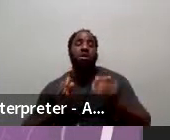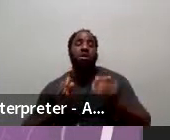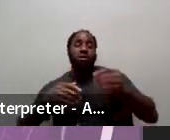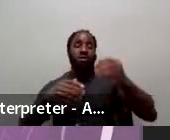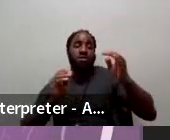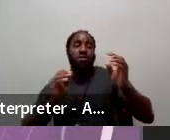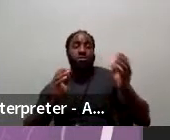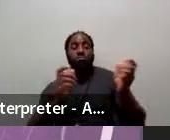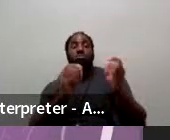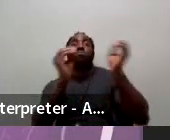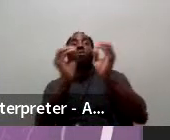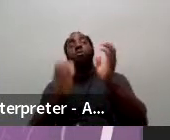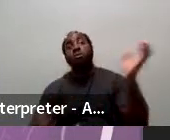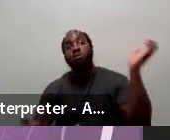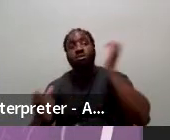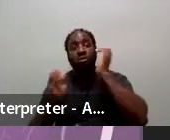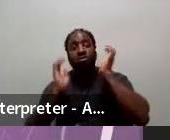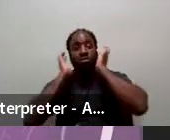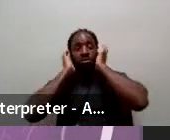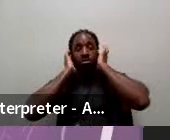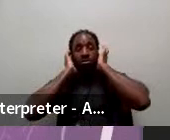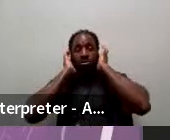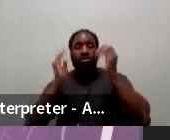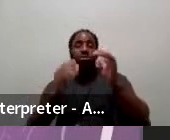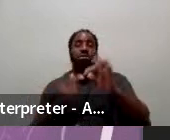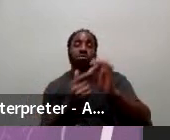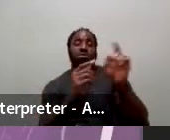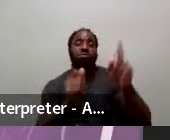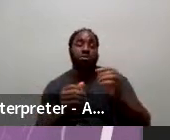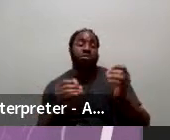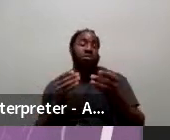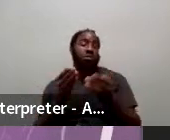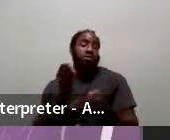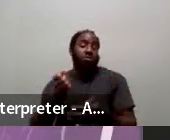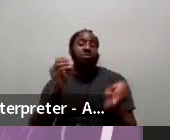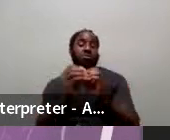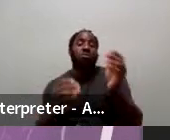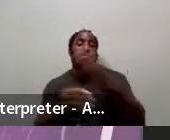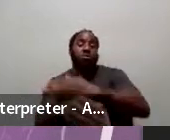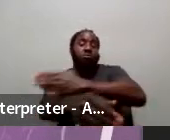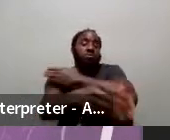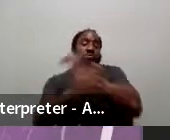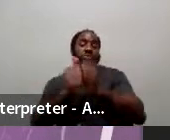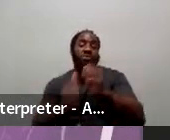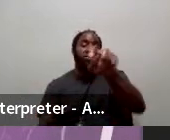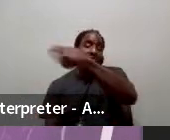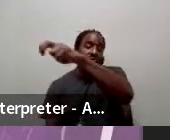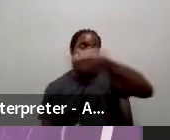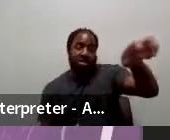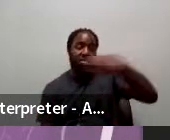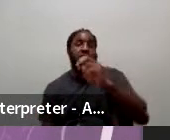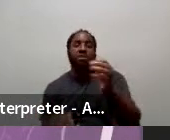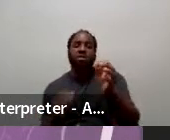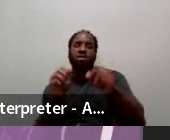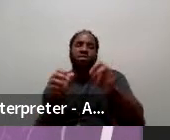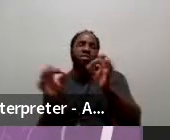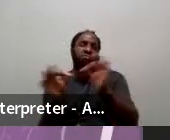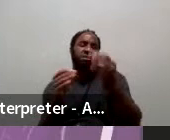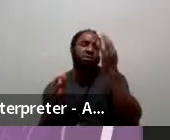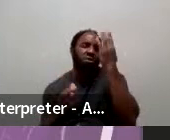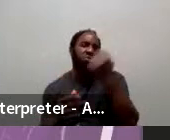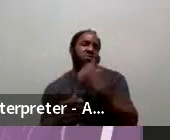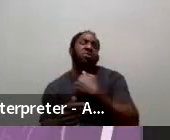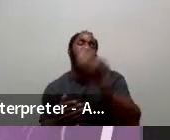greater density, especially when there's going to be so many more improvements when it comes to transit. Can you explain why you haven't